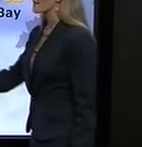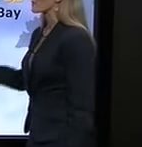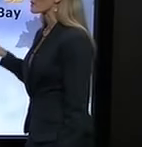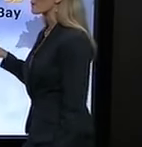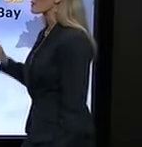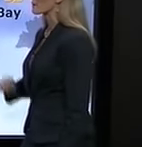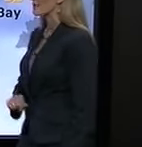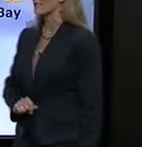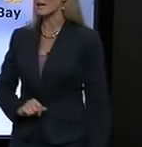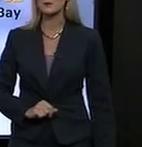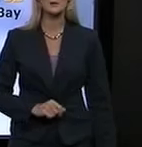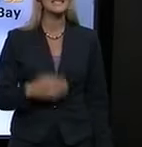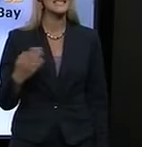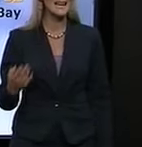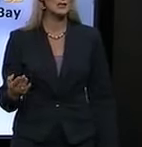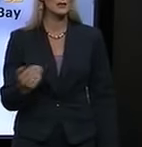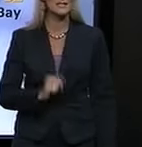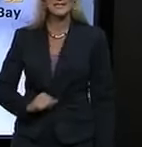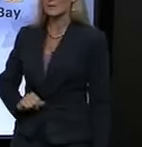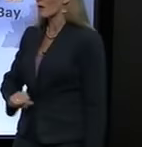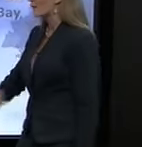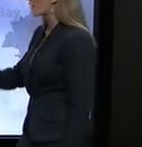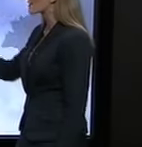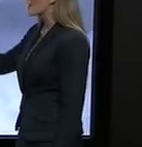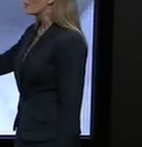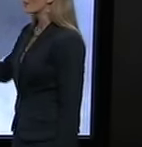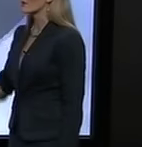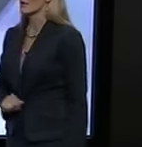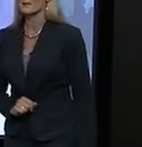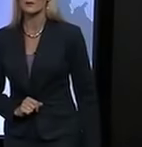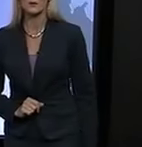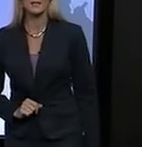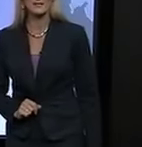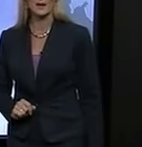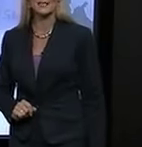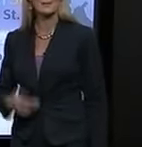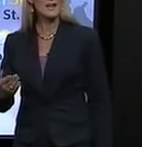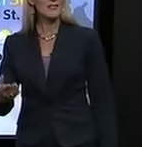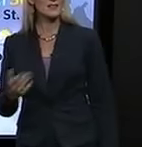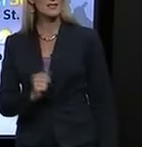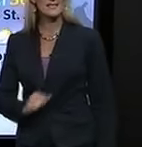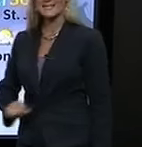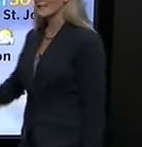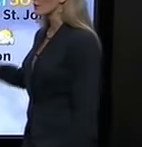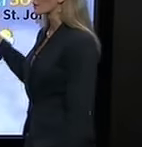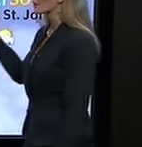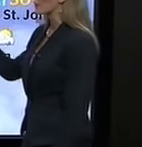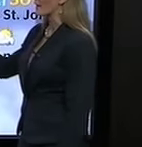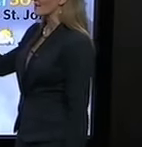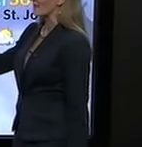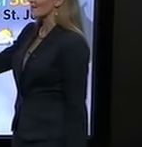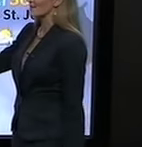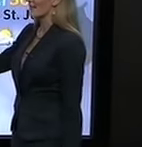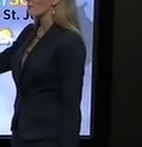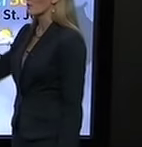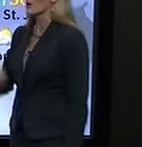coast. Maximum temperatures will peak in the upper 20s and low 30s throughout the province, with thundershowers over the western parts. Thundershowers extend over the northern